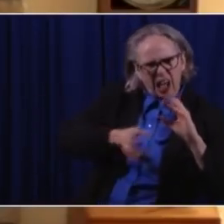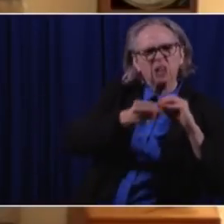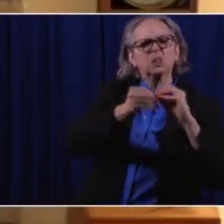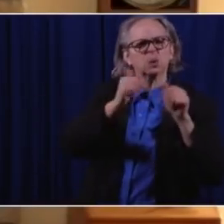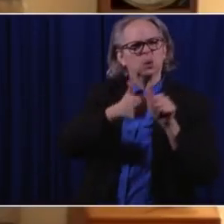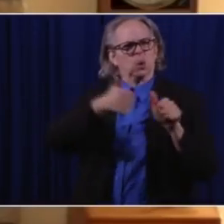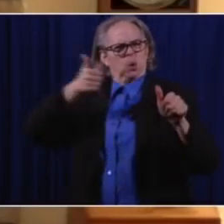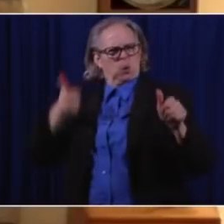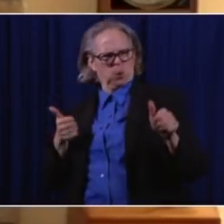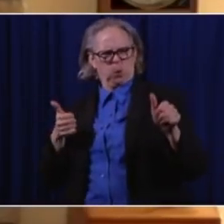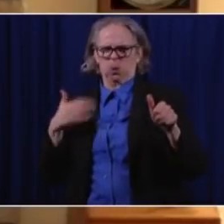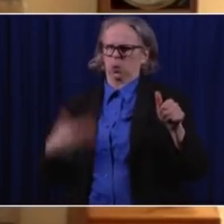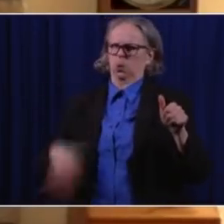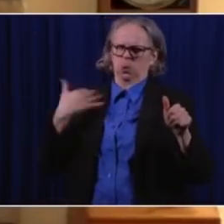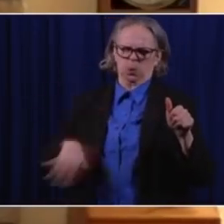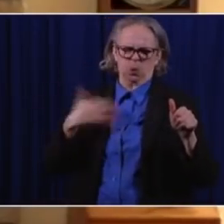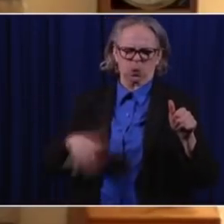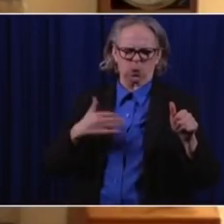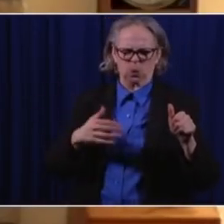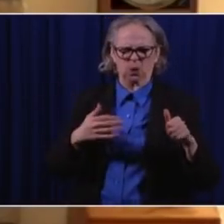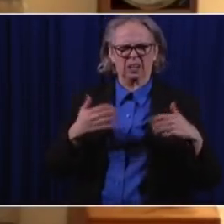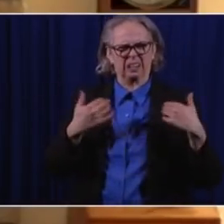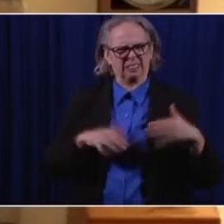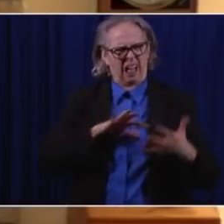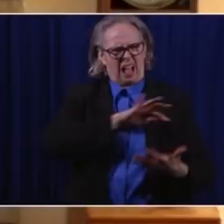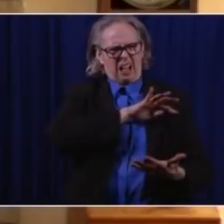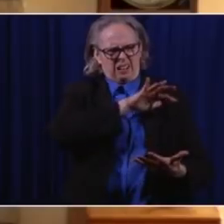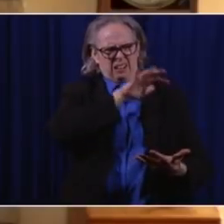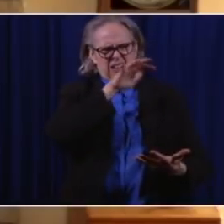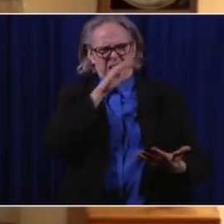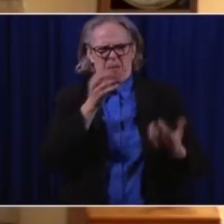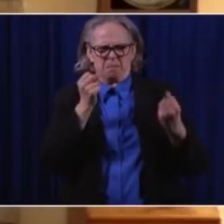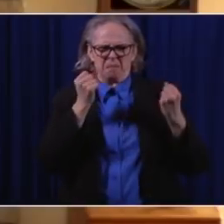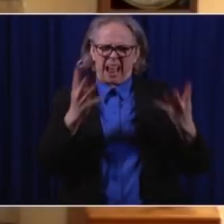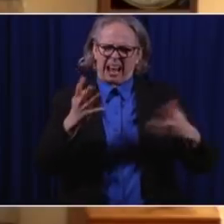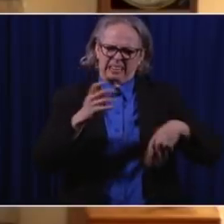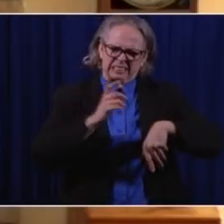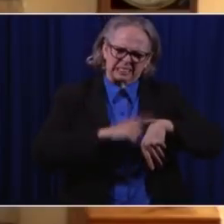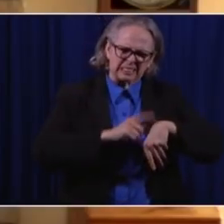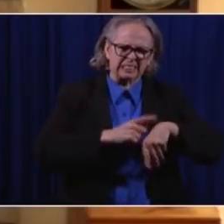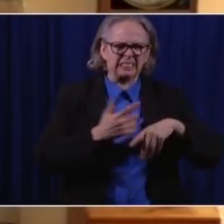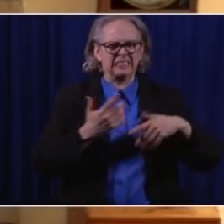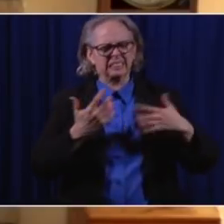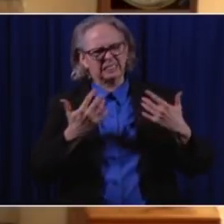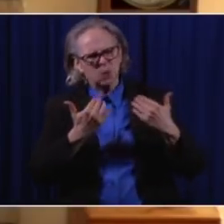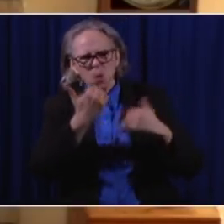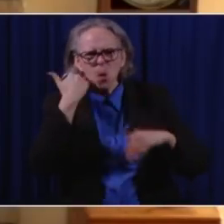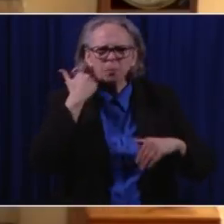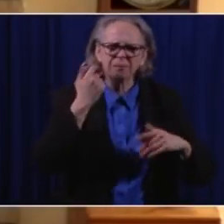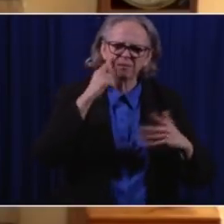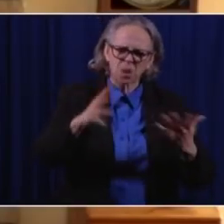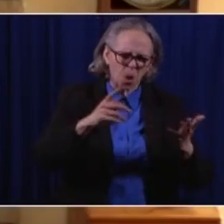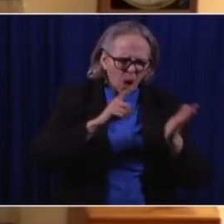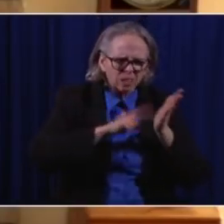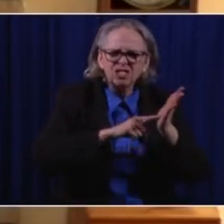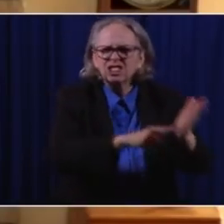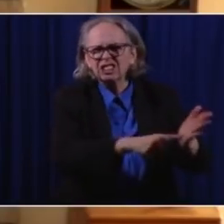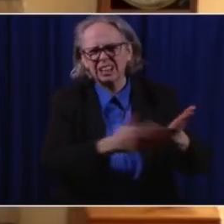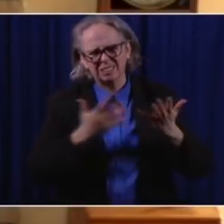those 12,000 out among what we're showing here. Now, I'm told by our team that